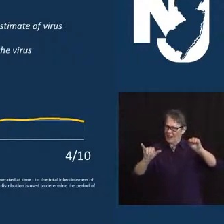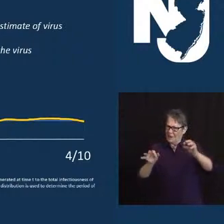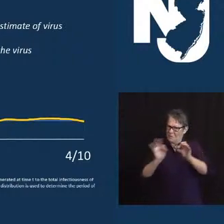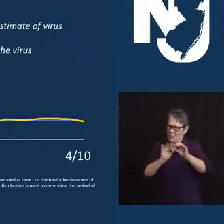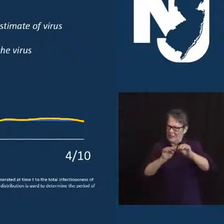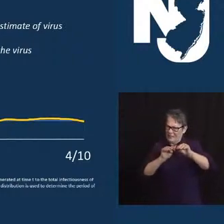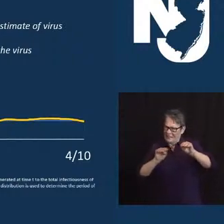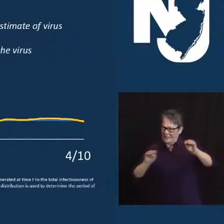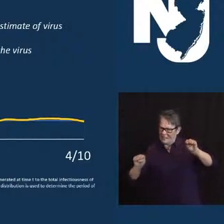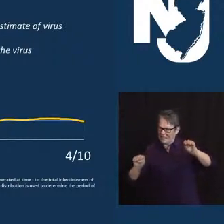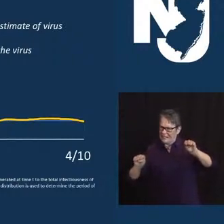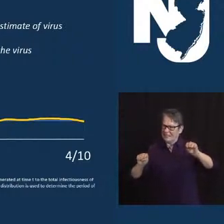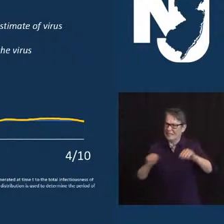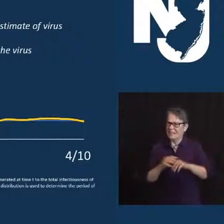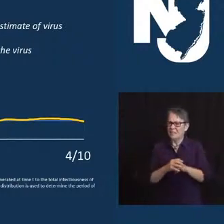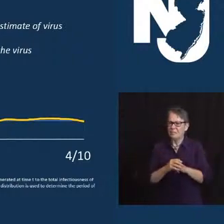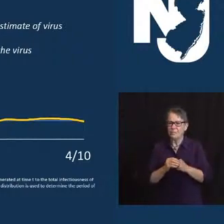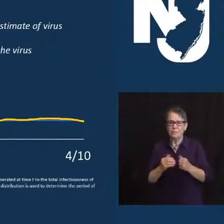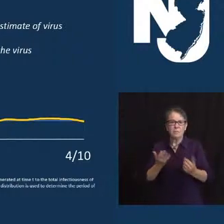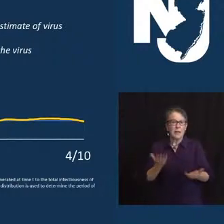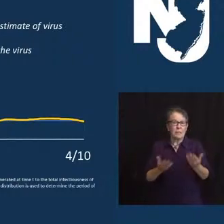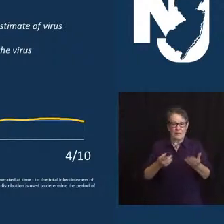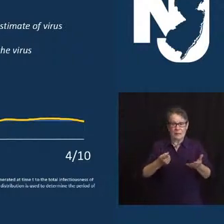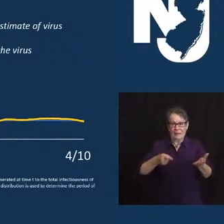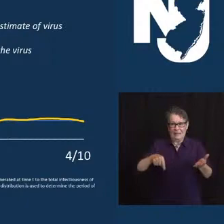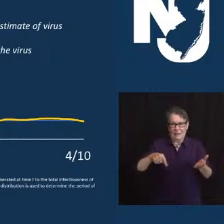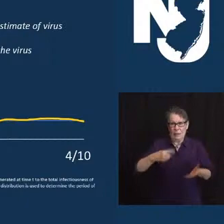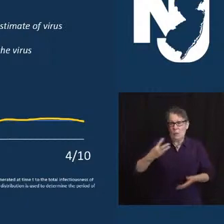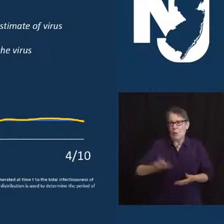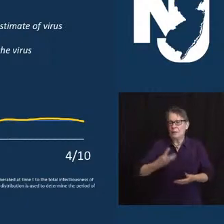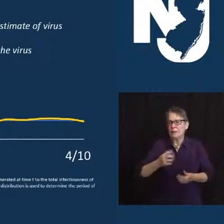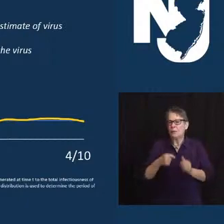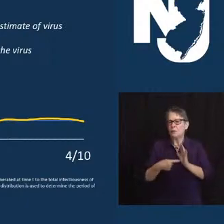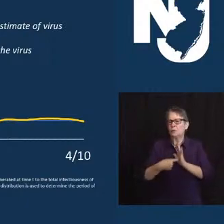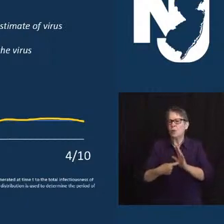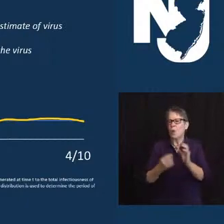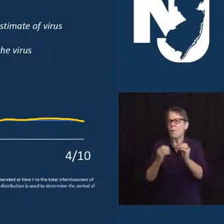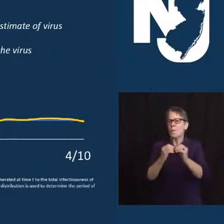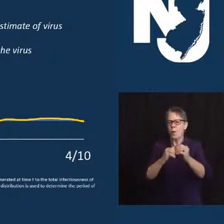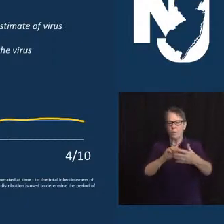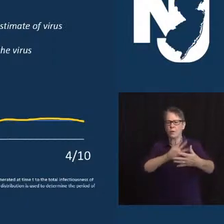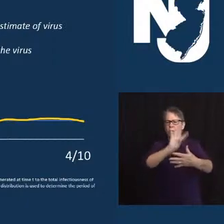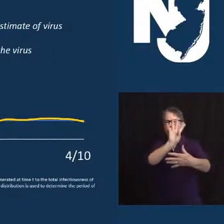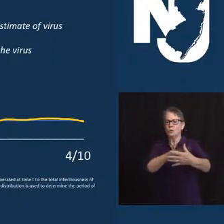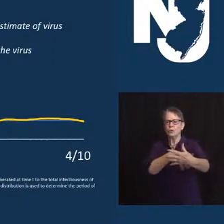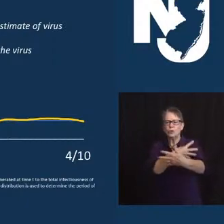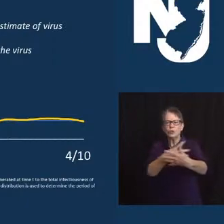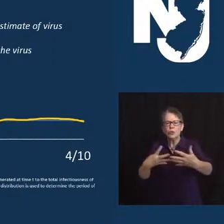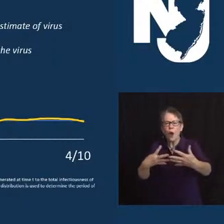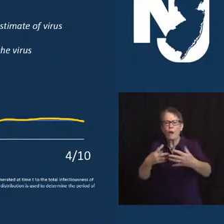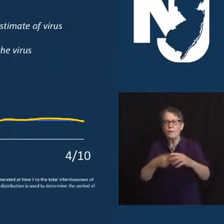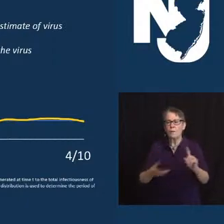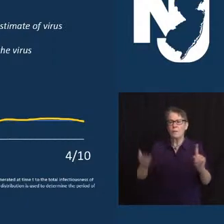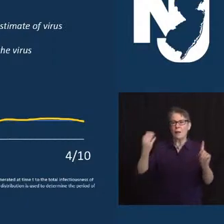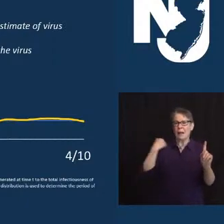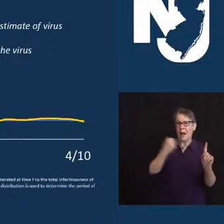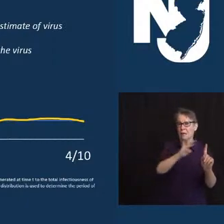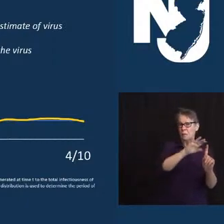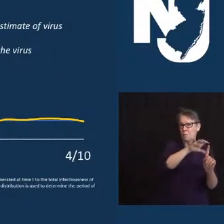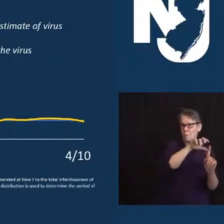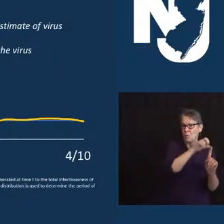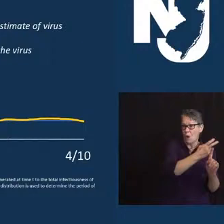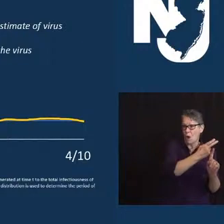maybe Wednesday, go back to show some of these charts all the way back into March, because